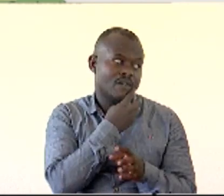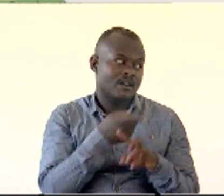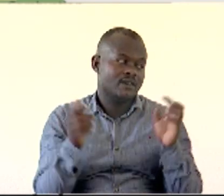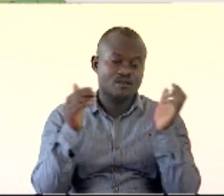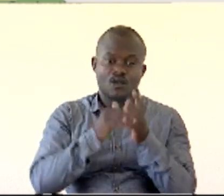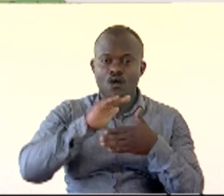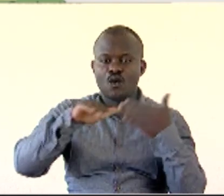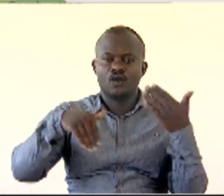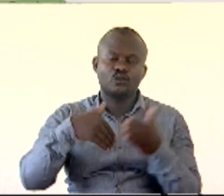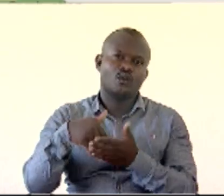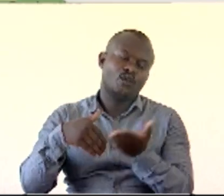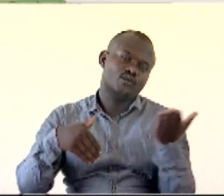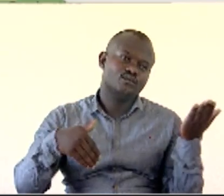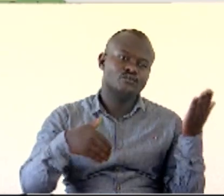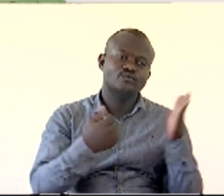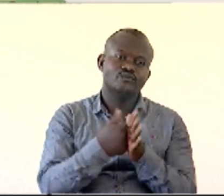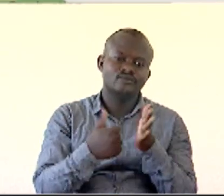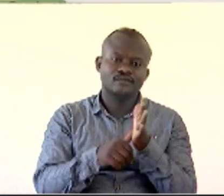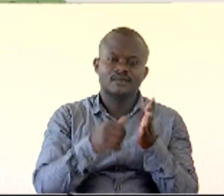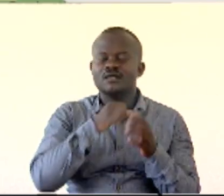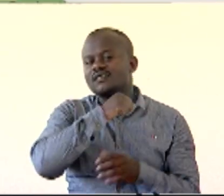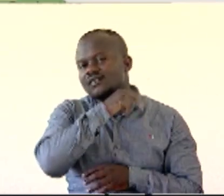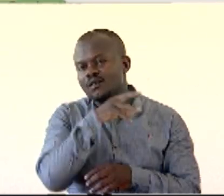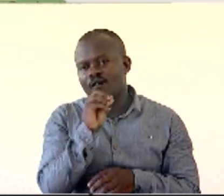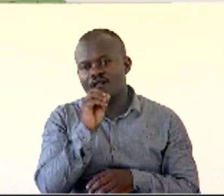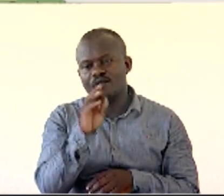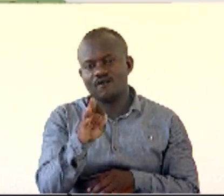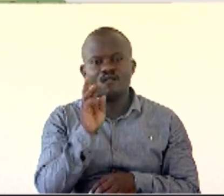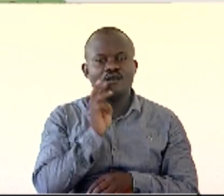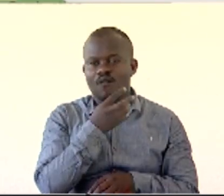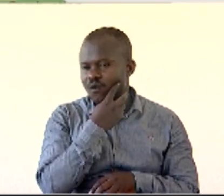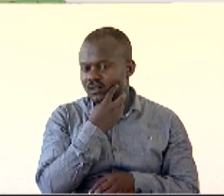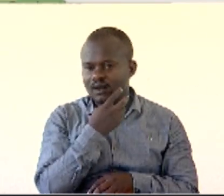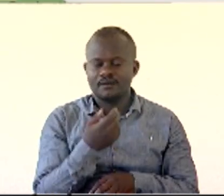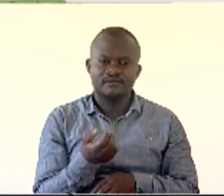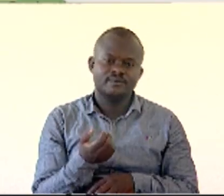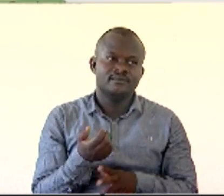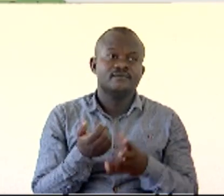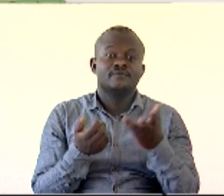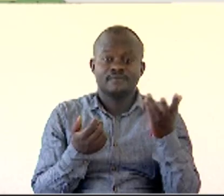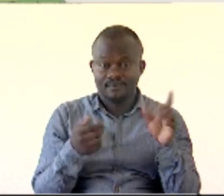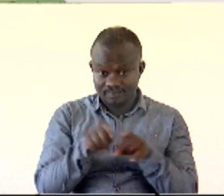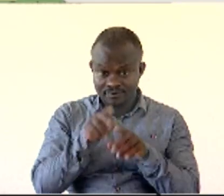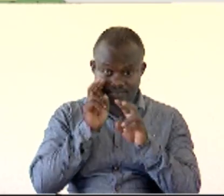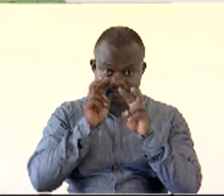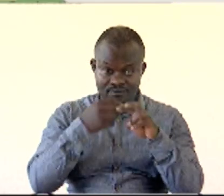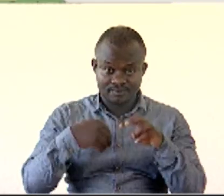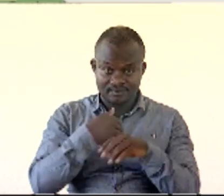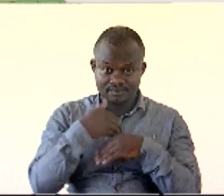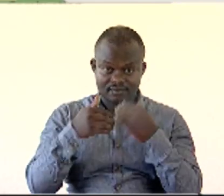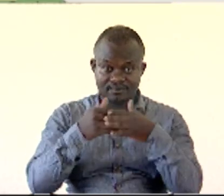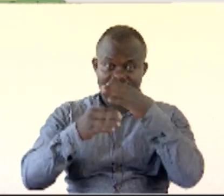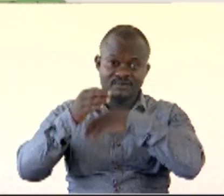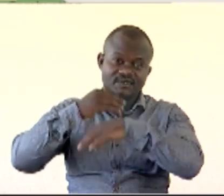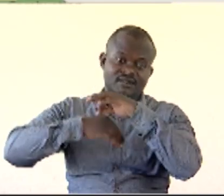those lead to contamination of water bodies. Like you see here, we have